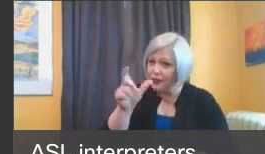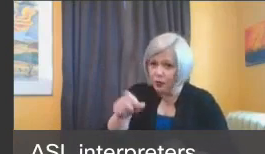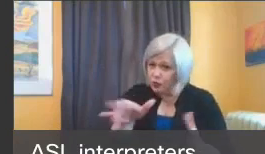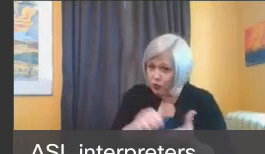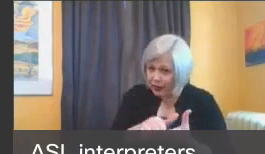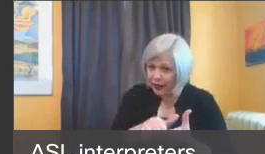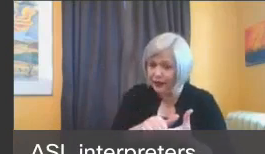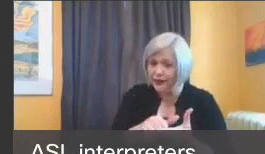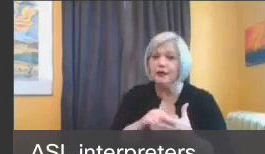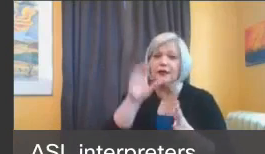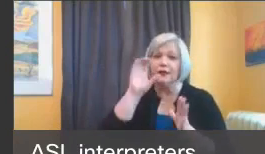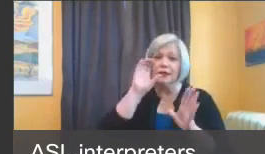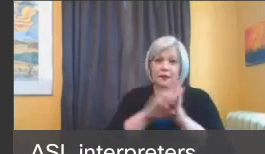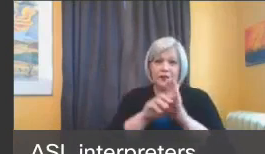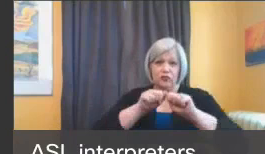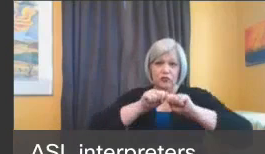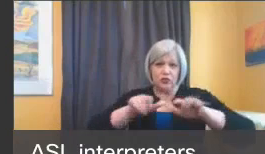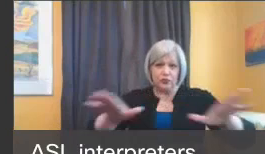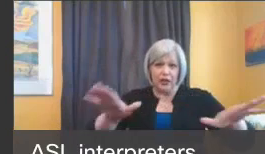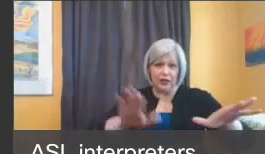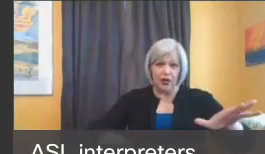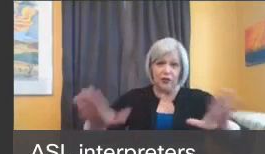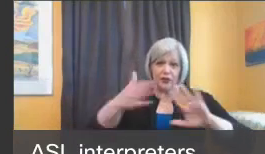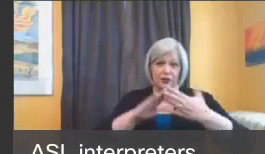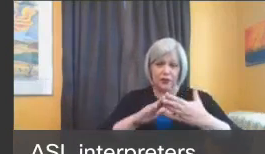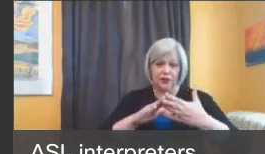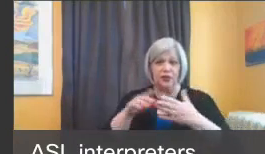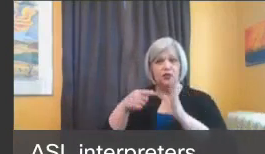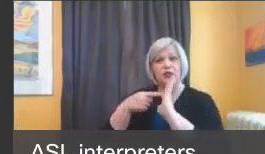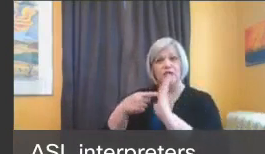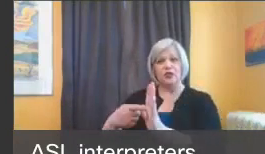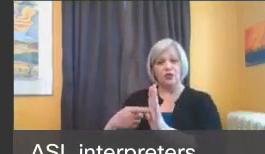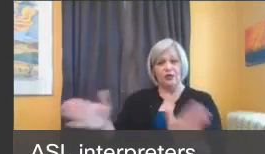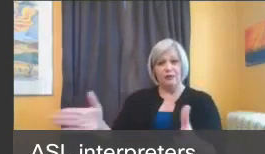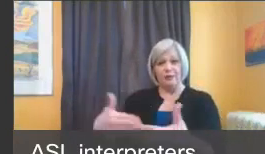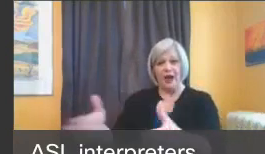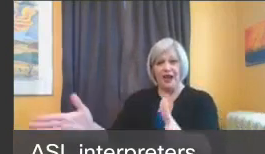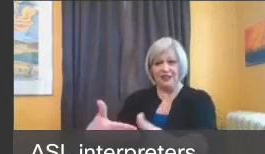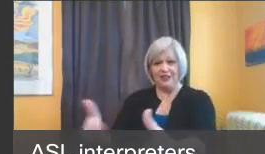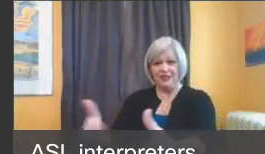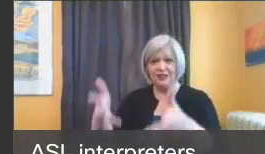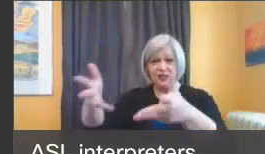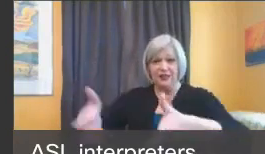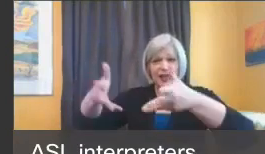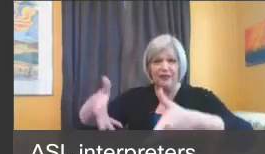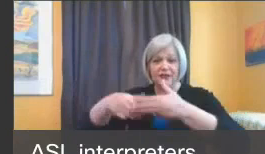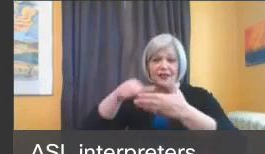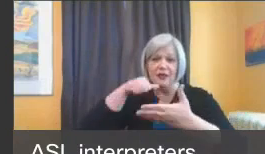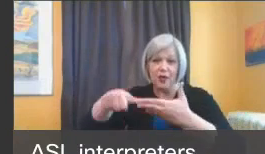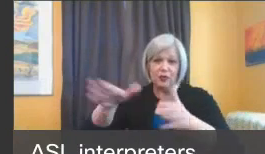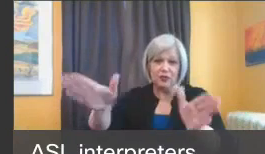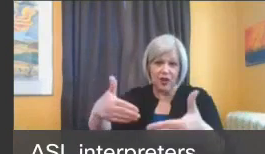came out throughout the community showing boxes sitting in the post office full